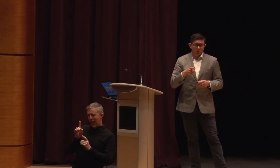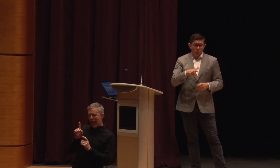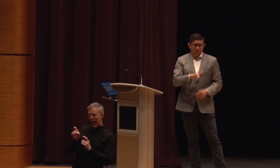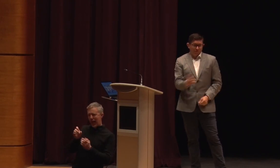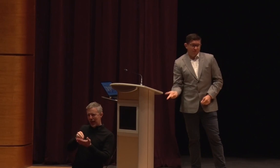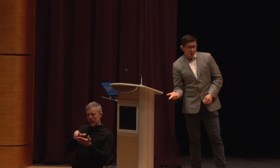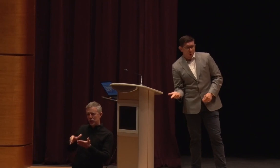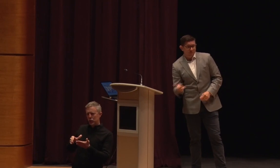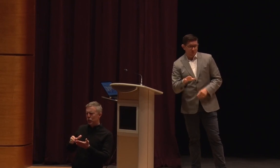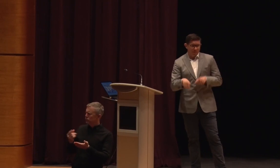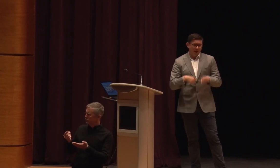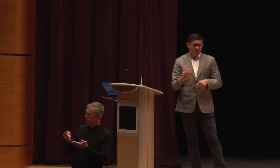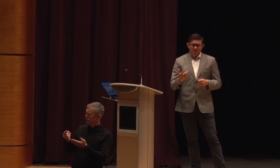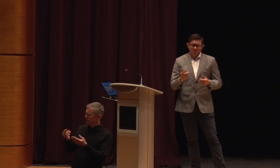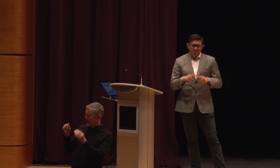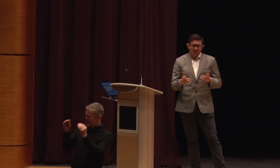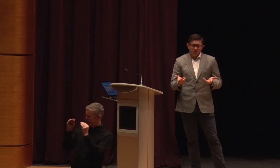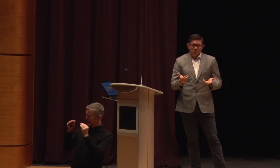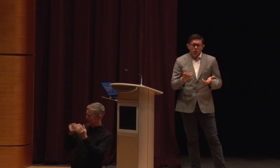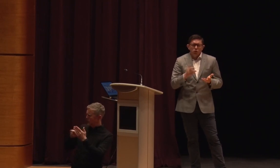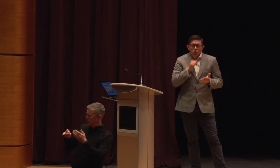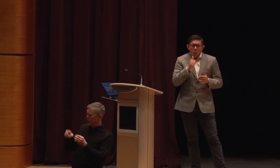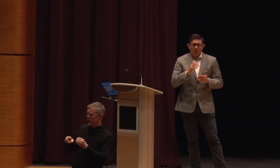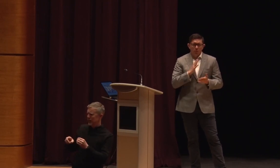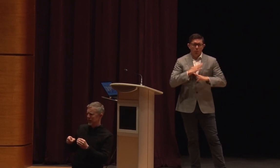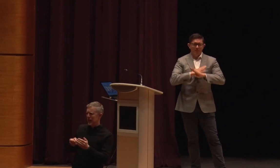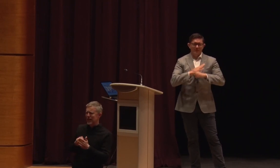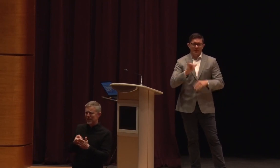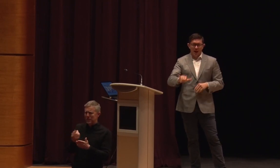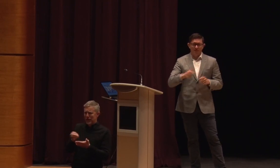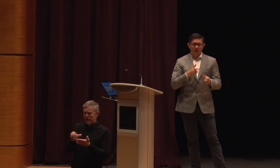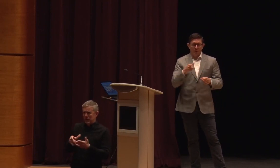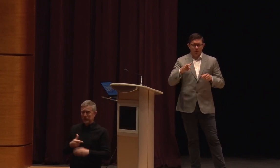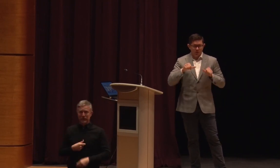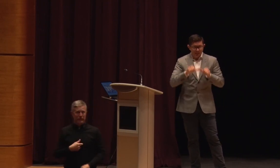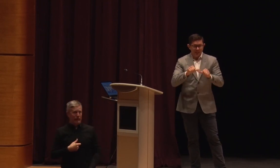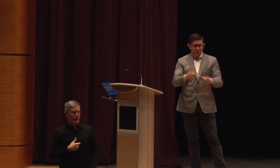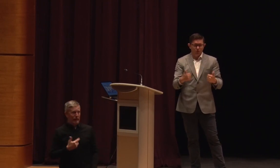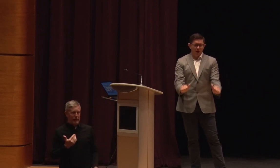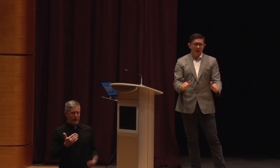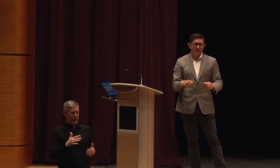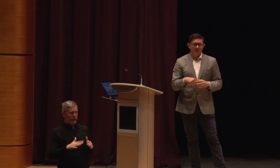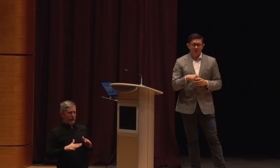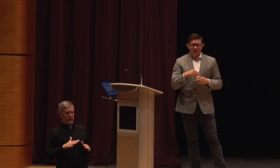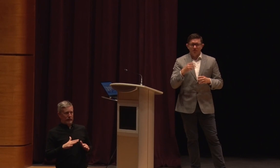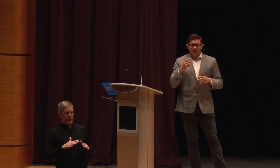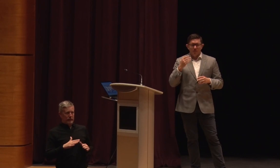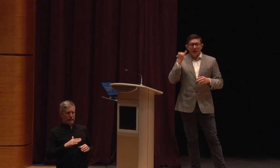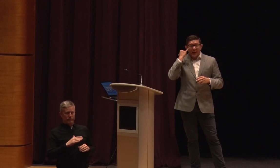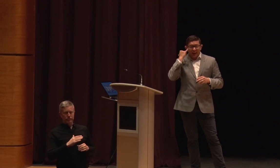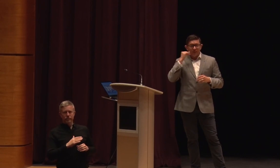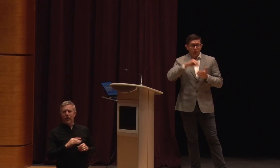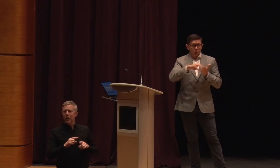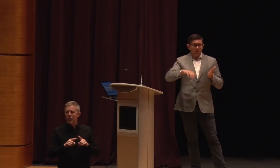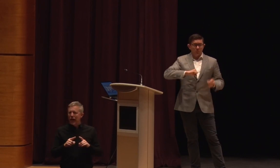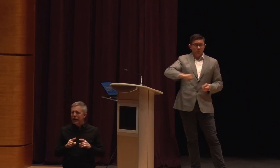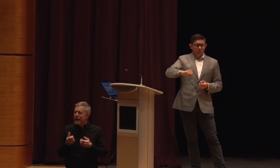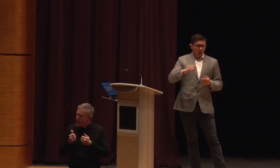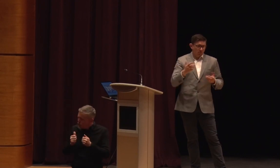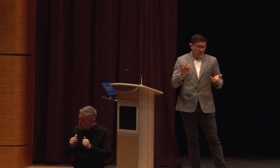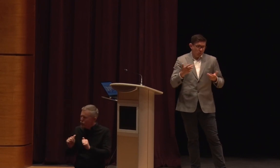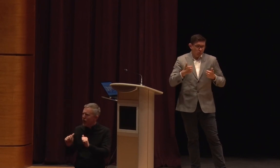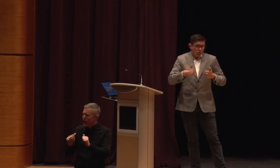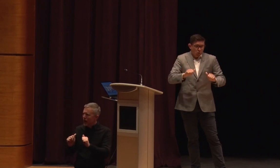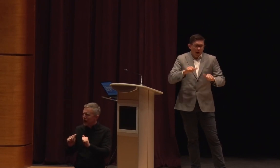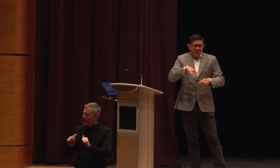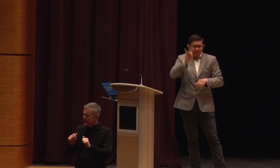little resistant. You're going to fall off the bike. No, but you can't let that prevent you from trying. If